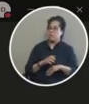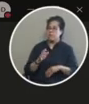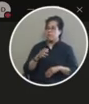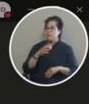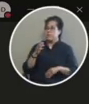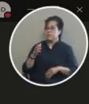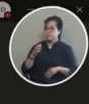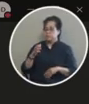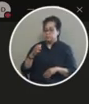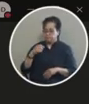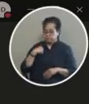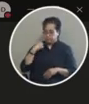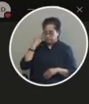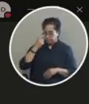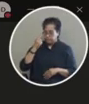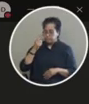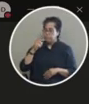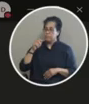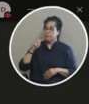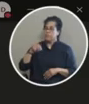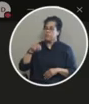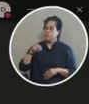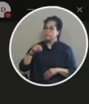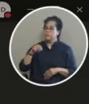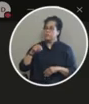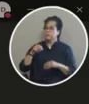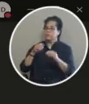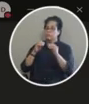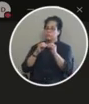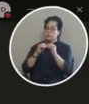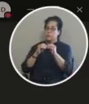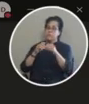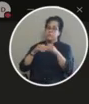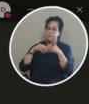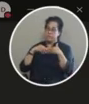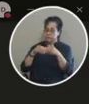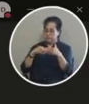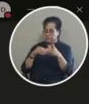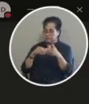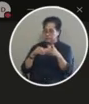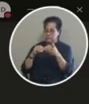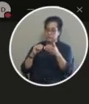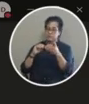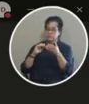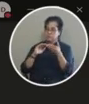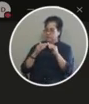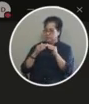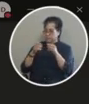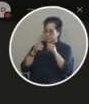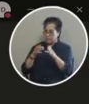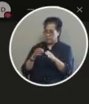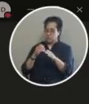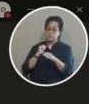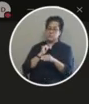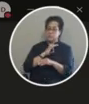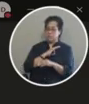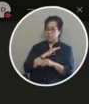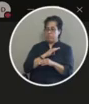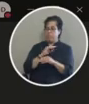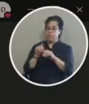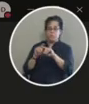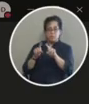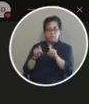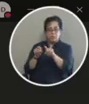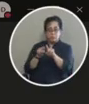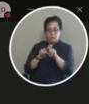And I think this gives more flexibility to the city manager and to staff, but it